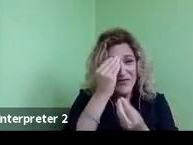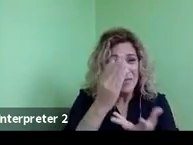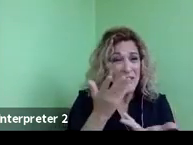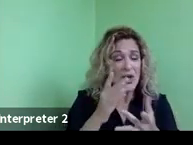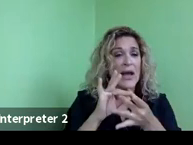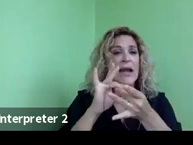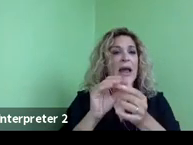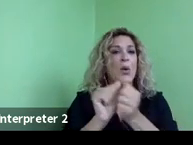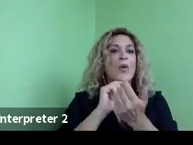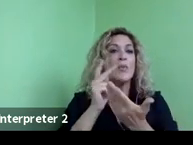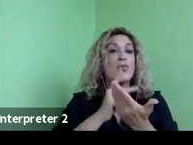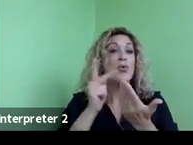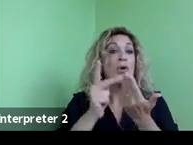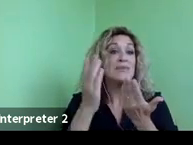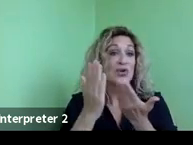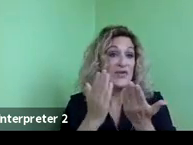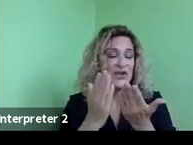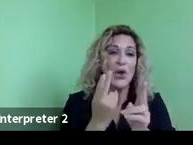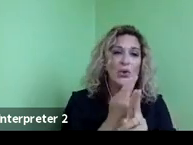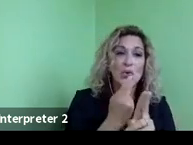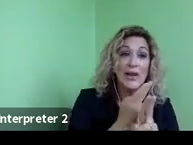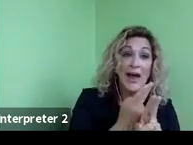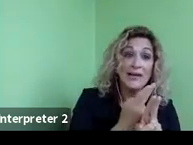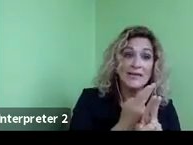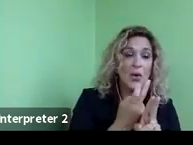that were requested, utilized, or denied.